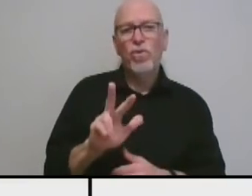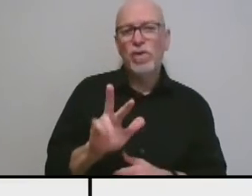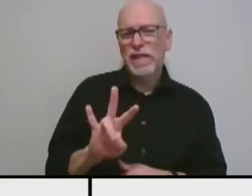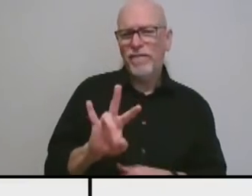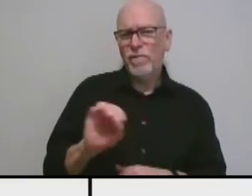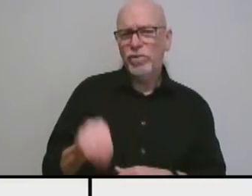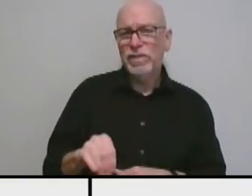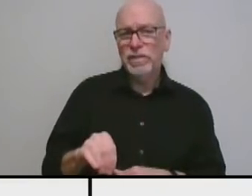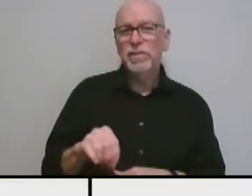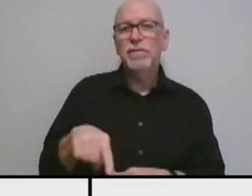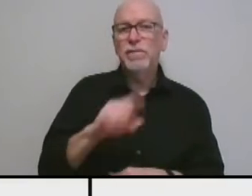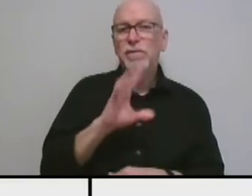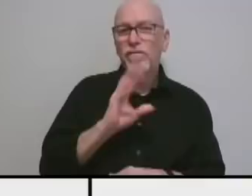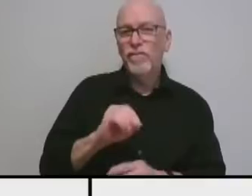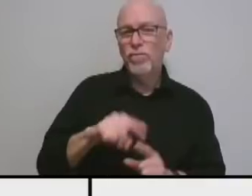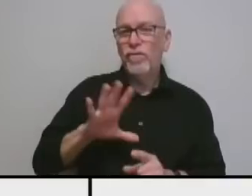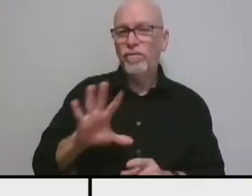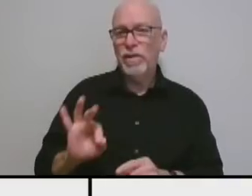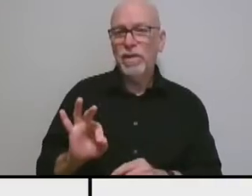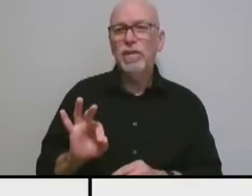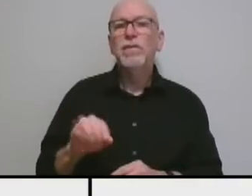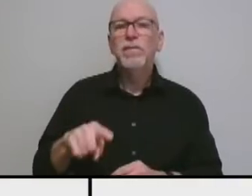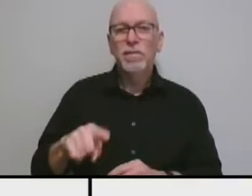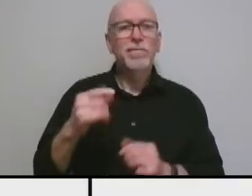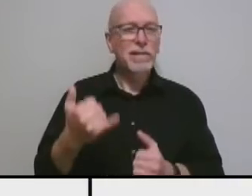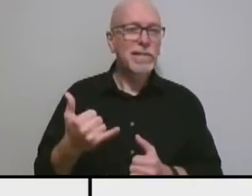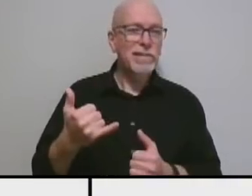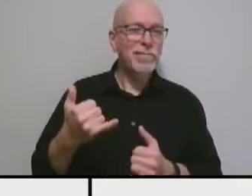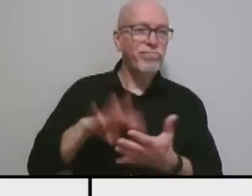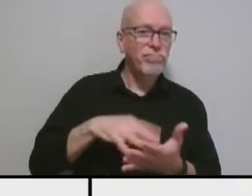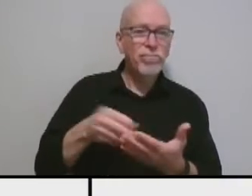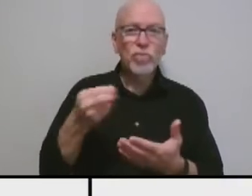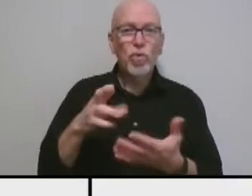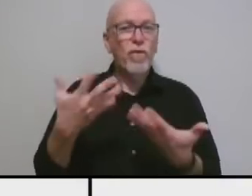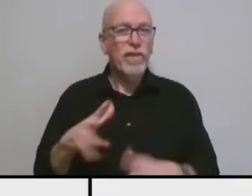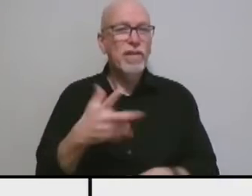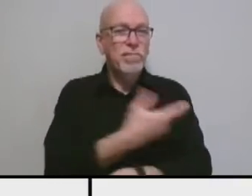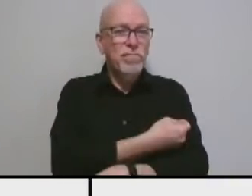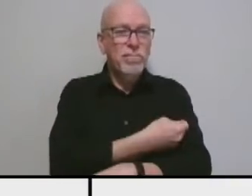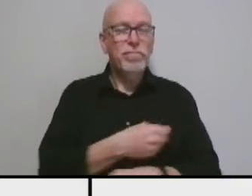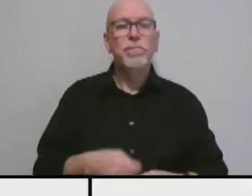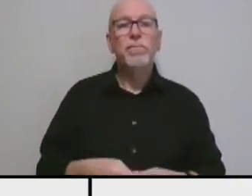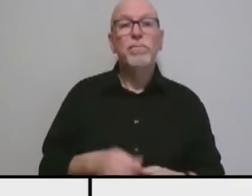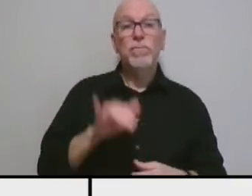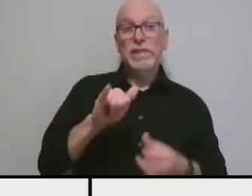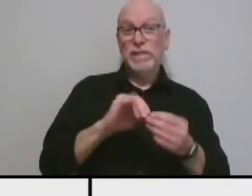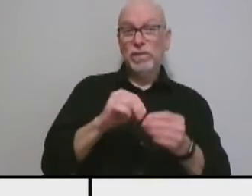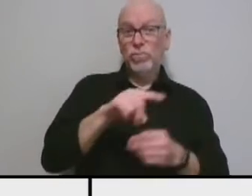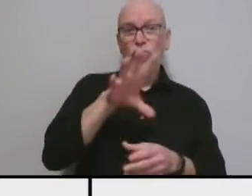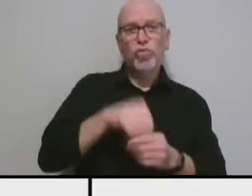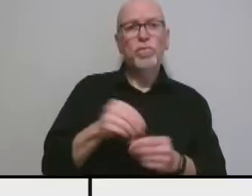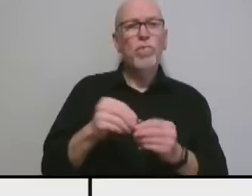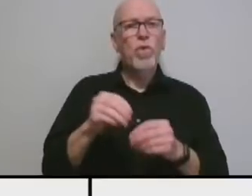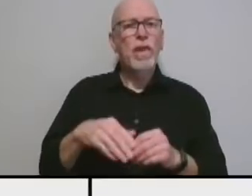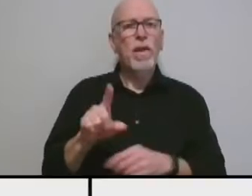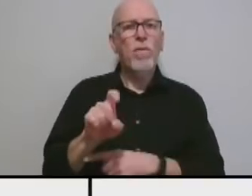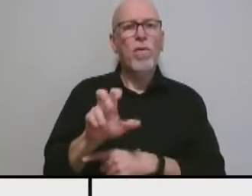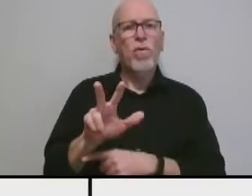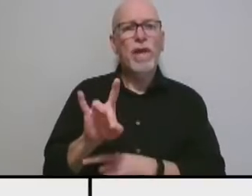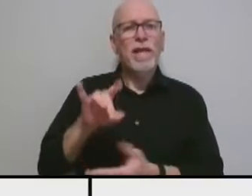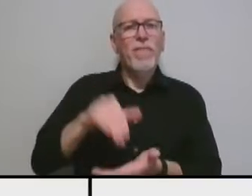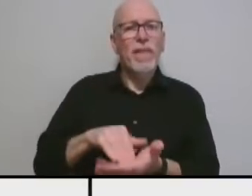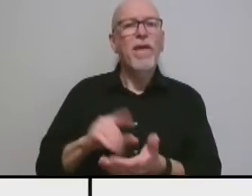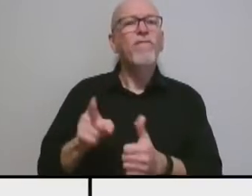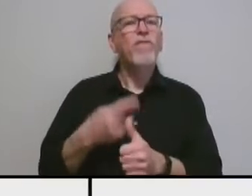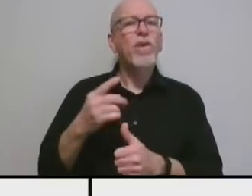37% of those ages 50 to 59 are in line or have gotten their first dose. These numbers include more than 138,000 first